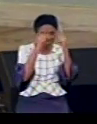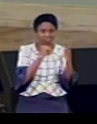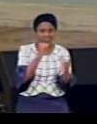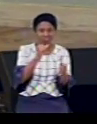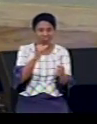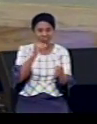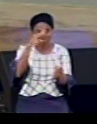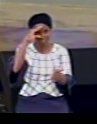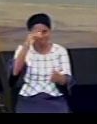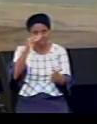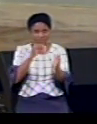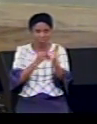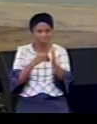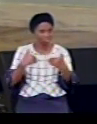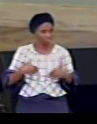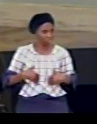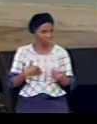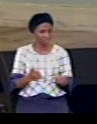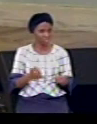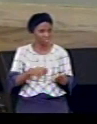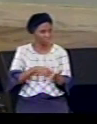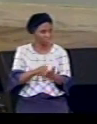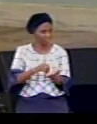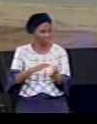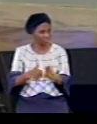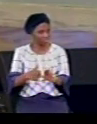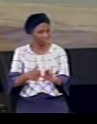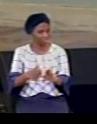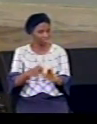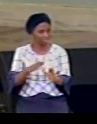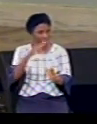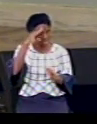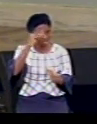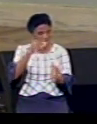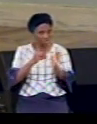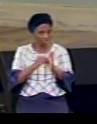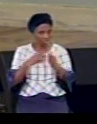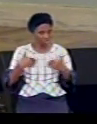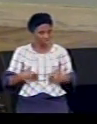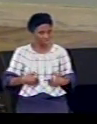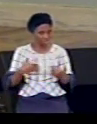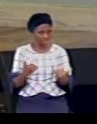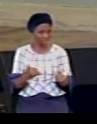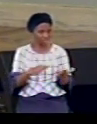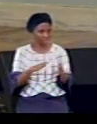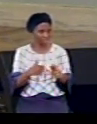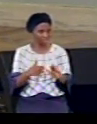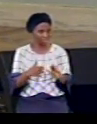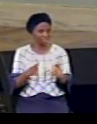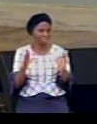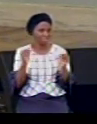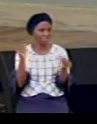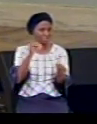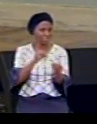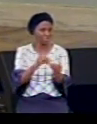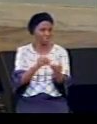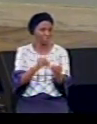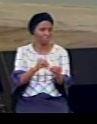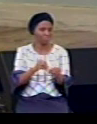now dead. His own body now dead. No more